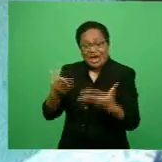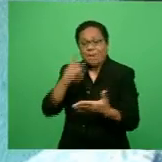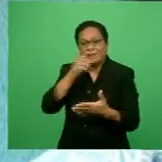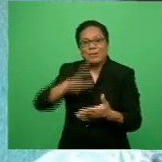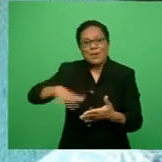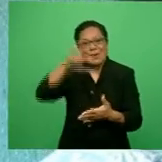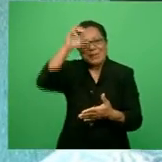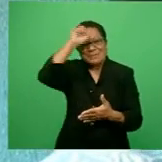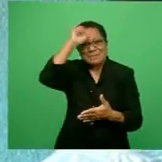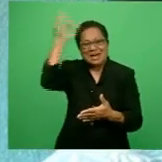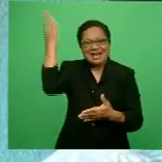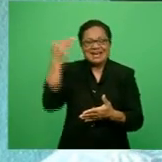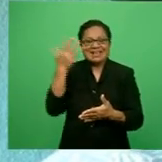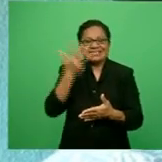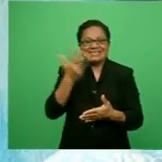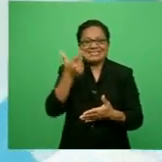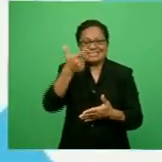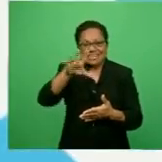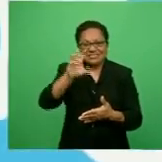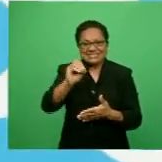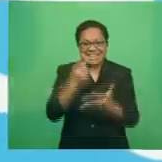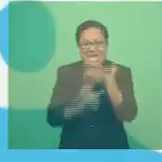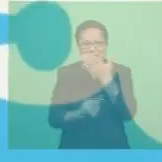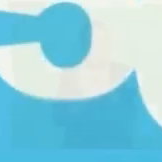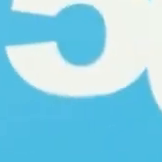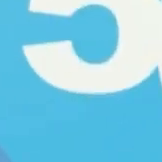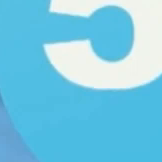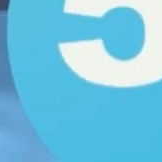Josaya Nanunga, FBC News.